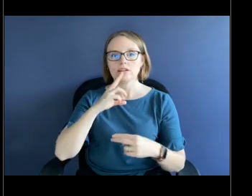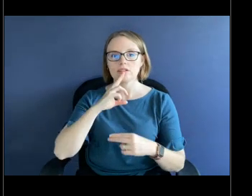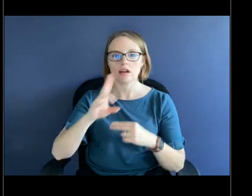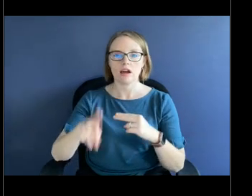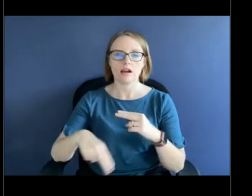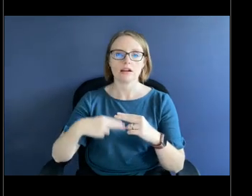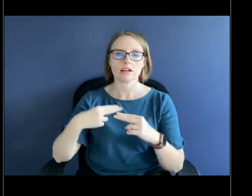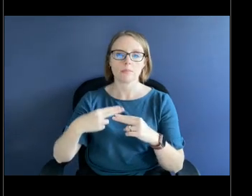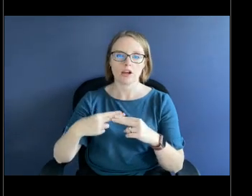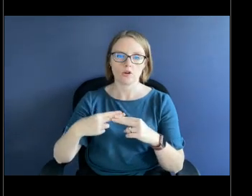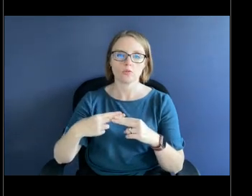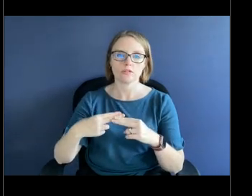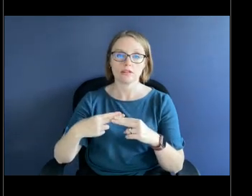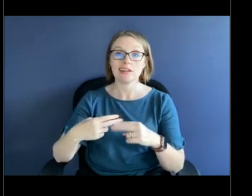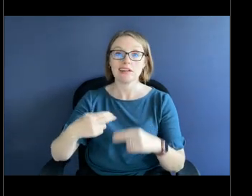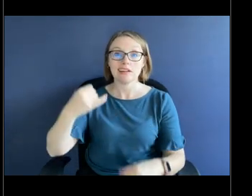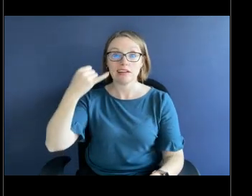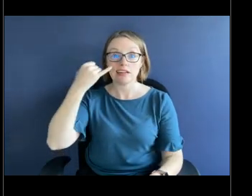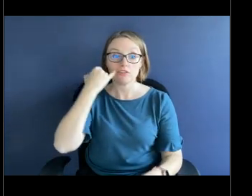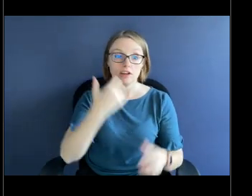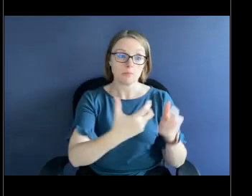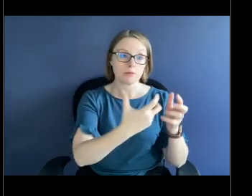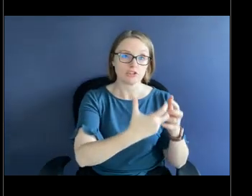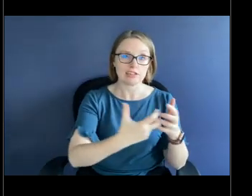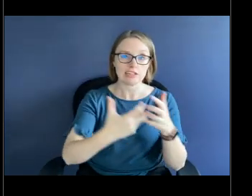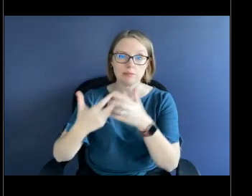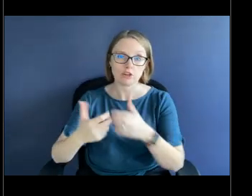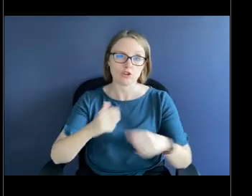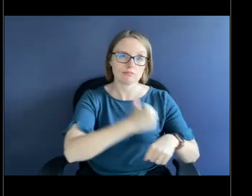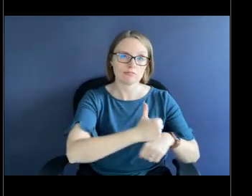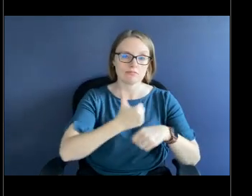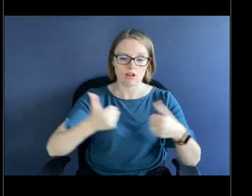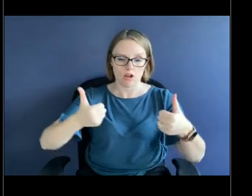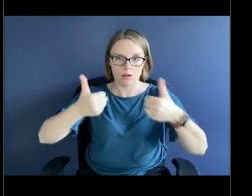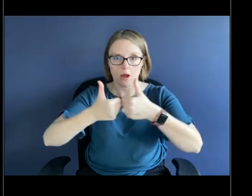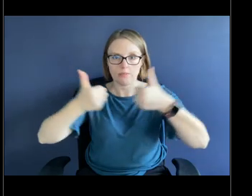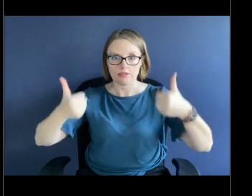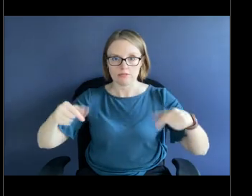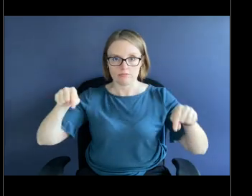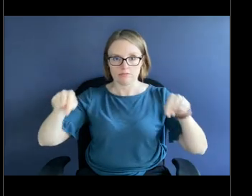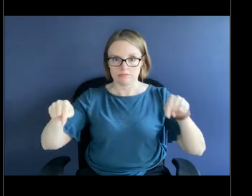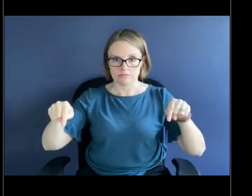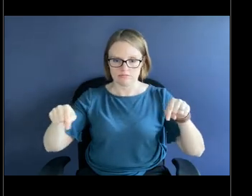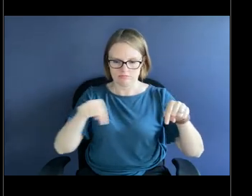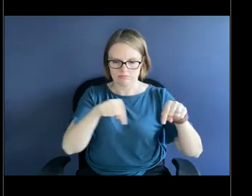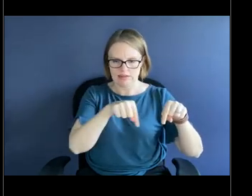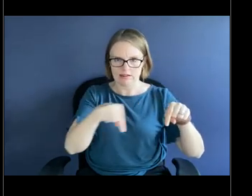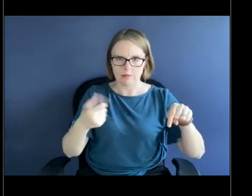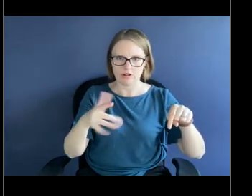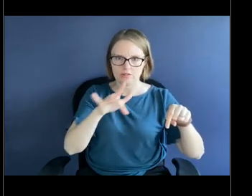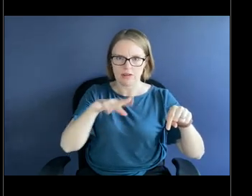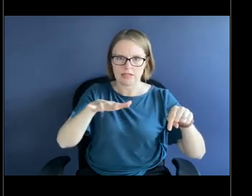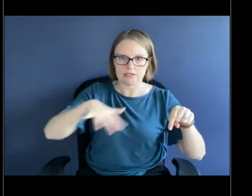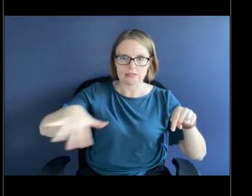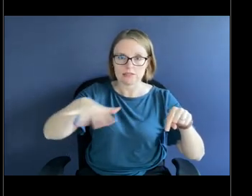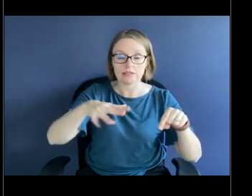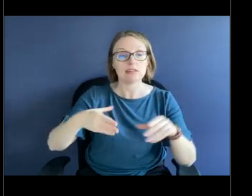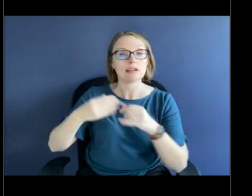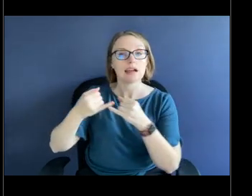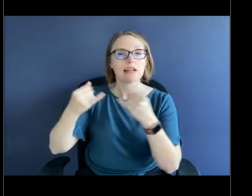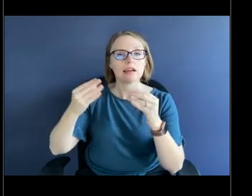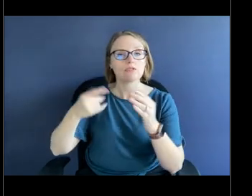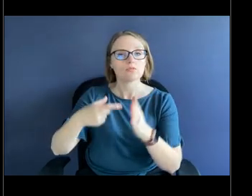clearance between opposing elements. The guidelines require a clearance